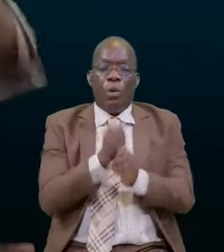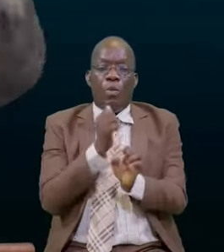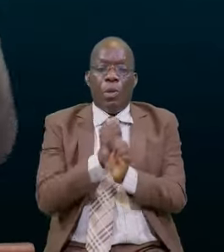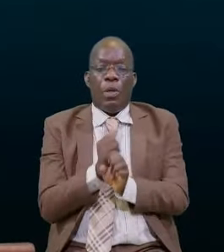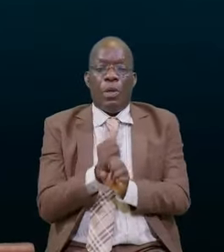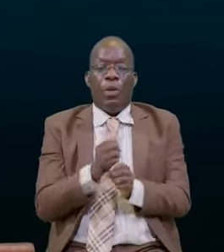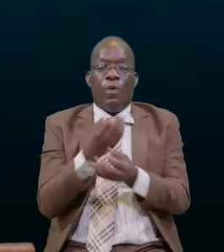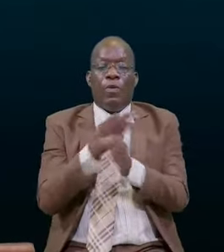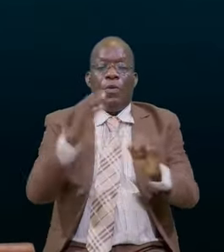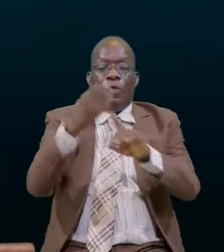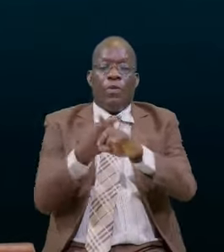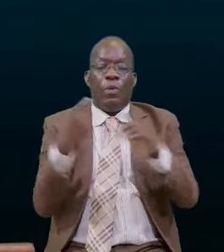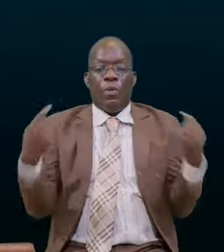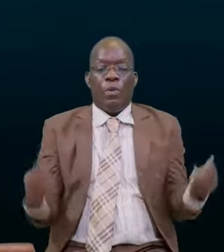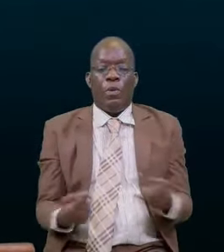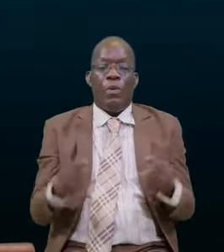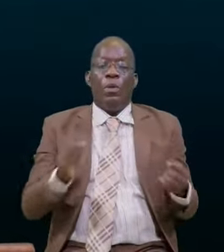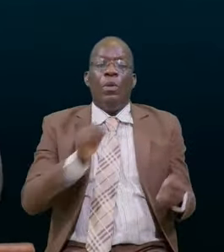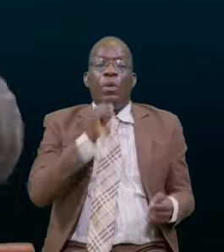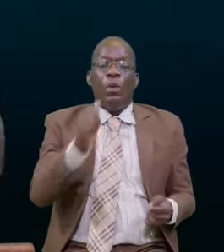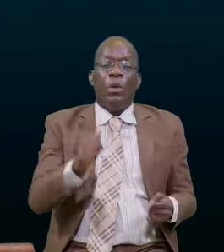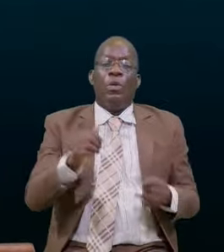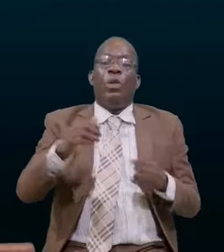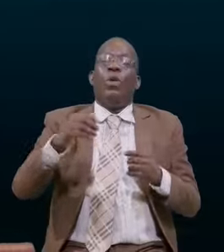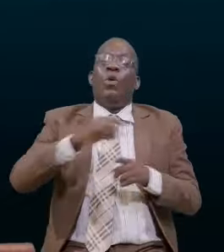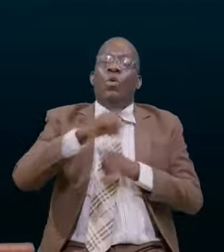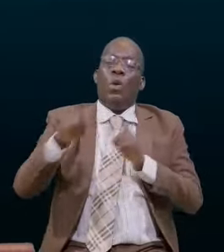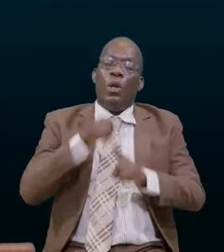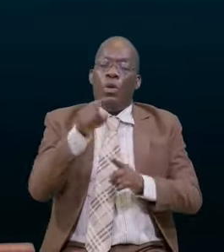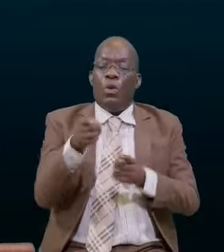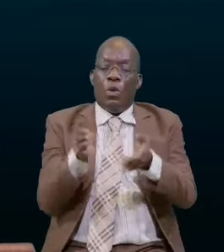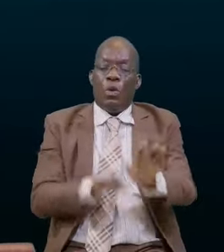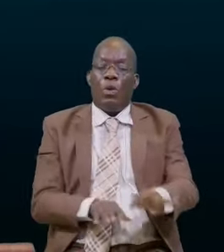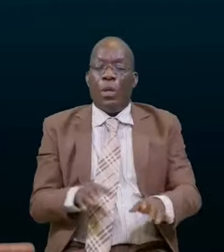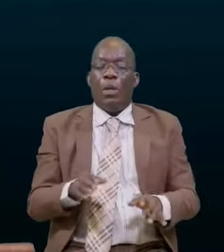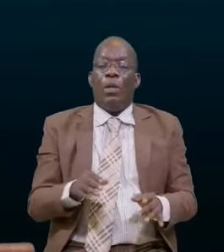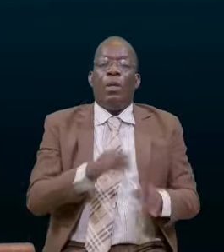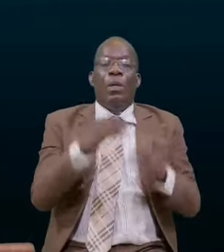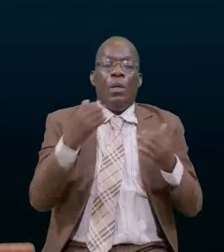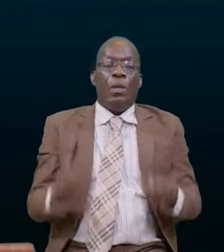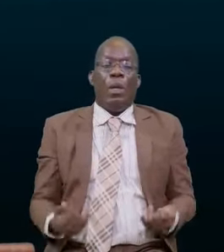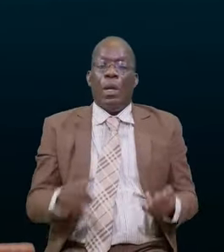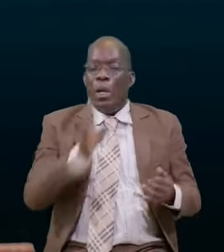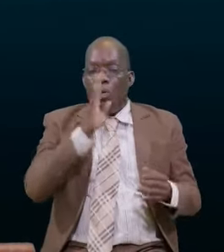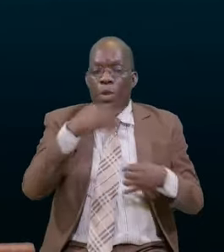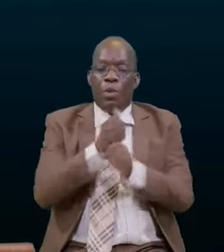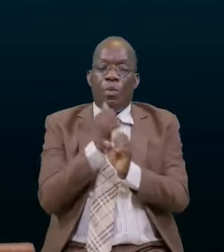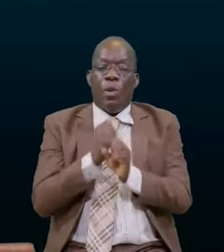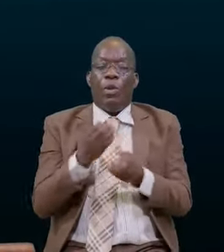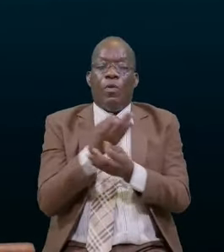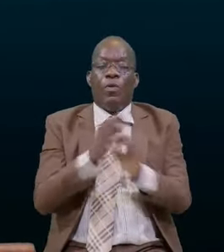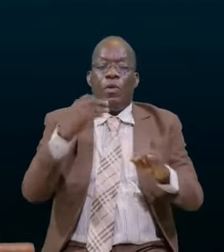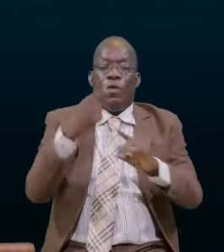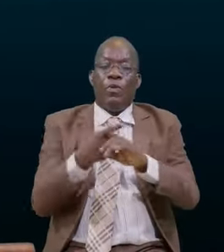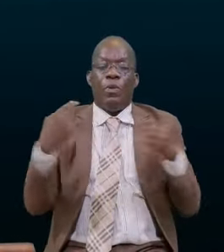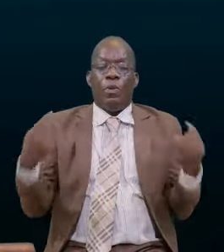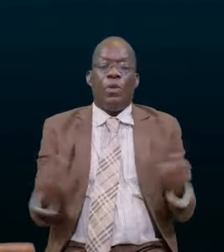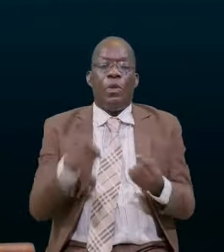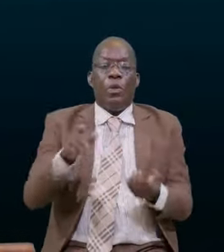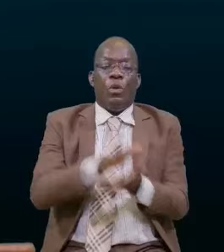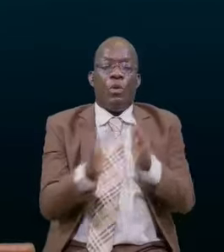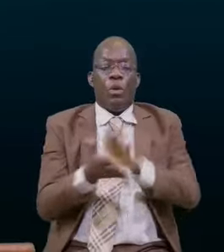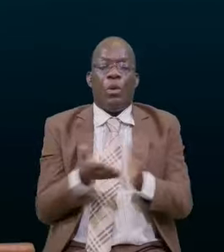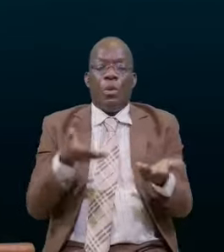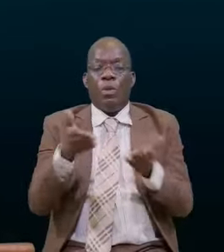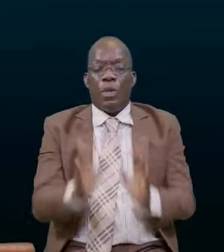died you can be made free fre from sin now now being made free from sin and become servants to God praise the Lord you become